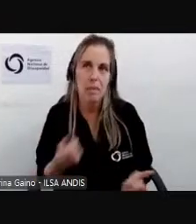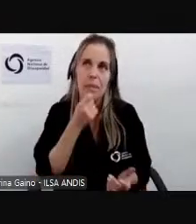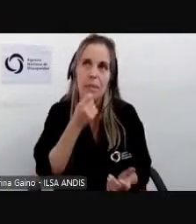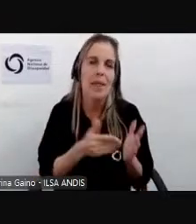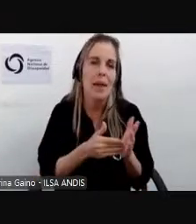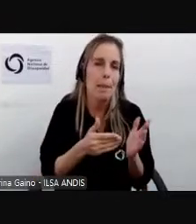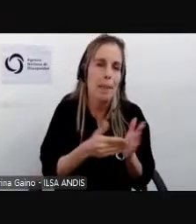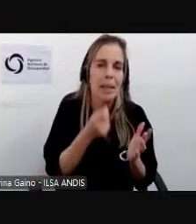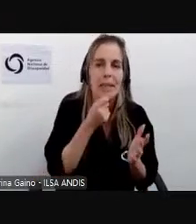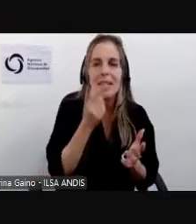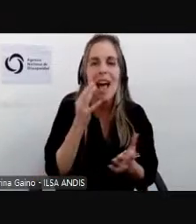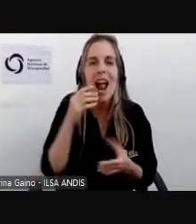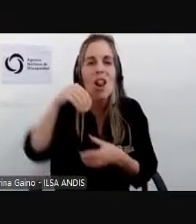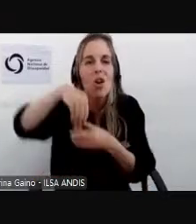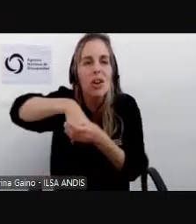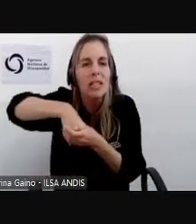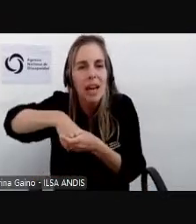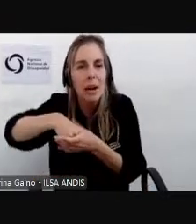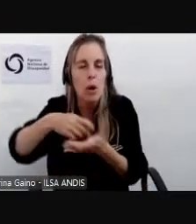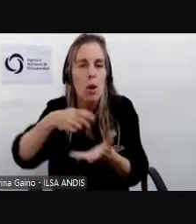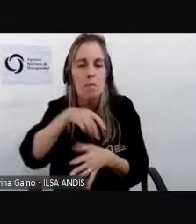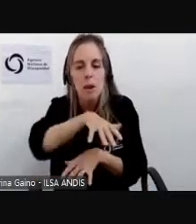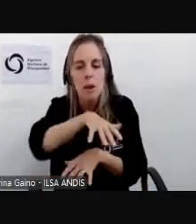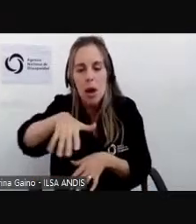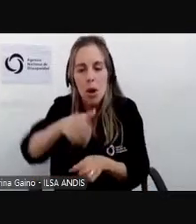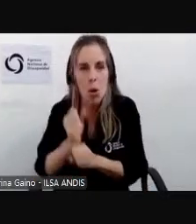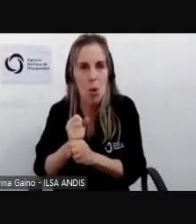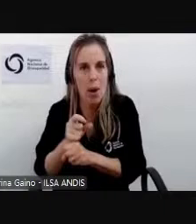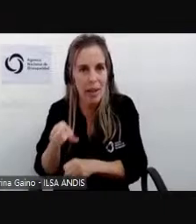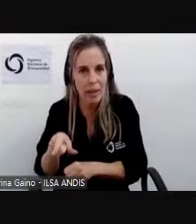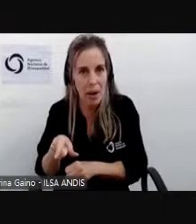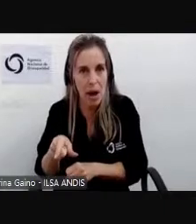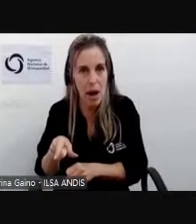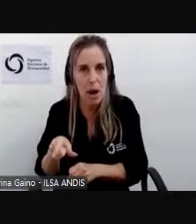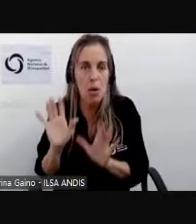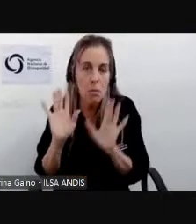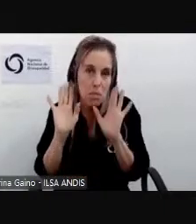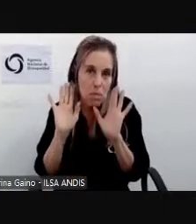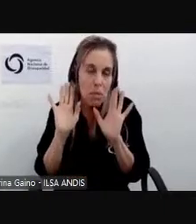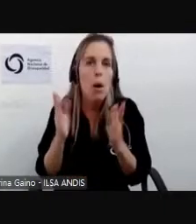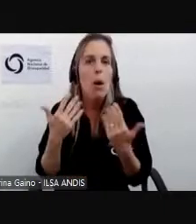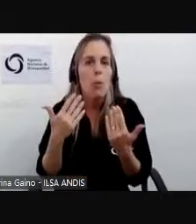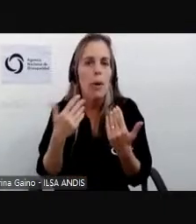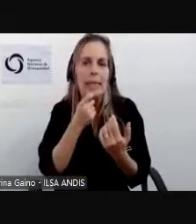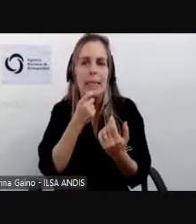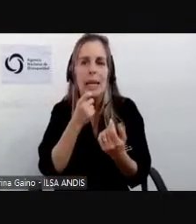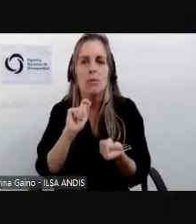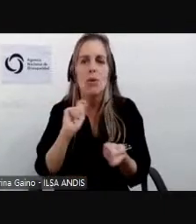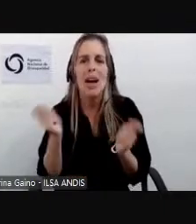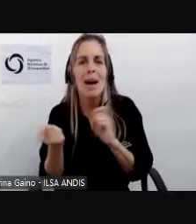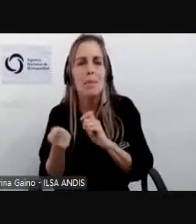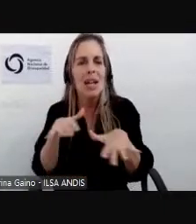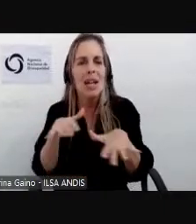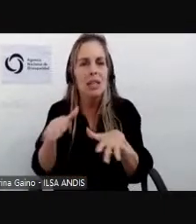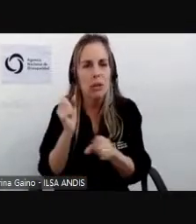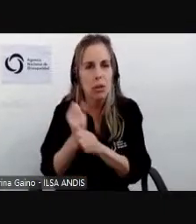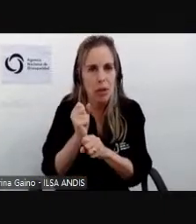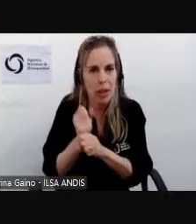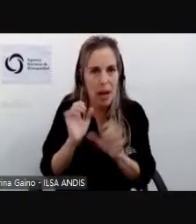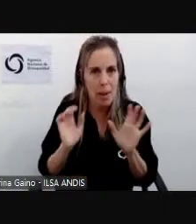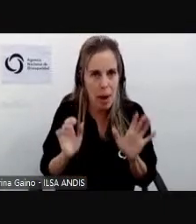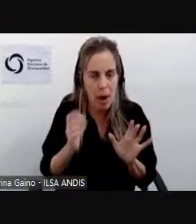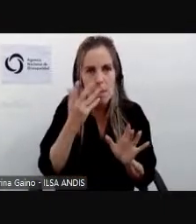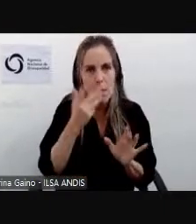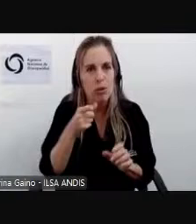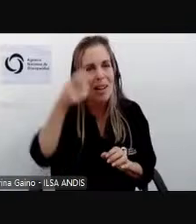if it is something happening internally in the place of work, this might imply